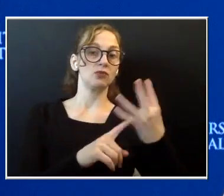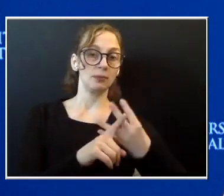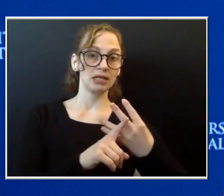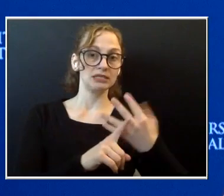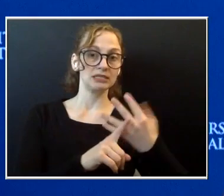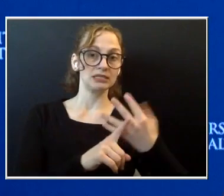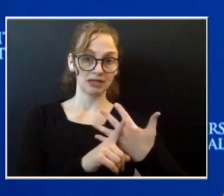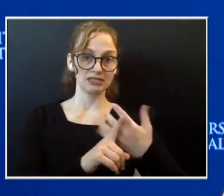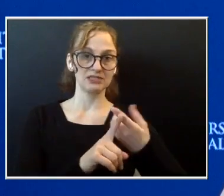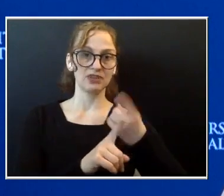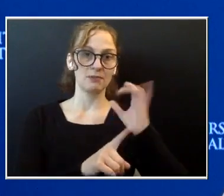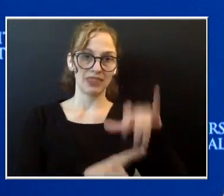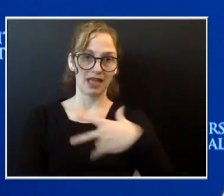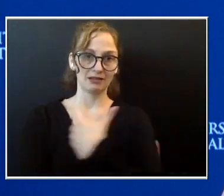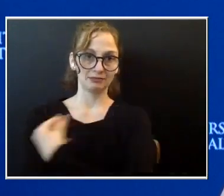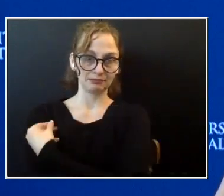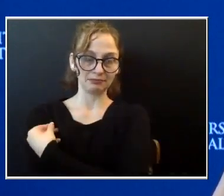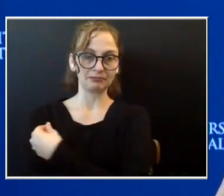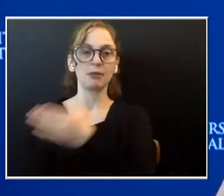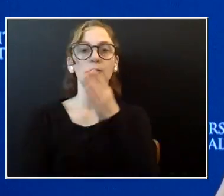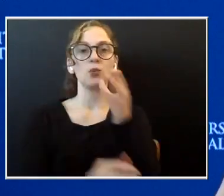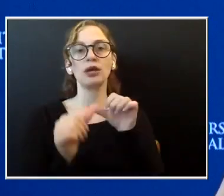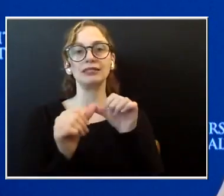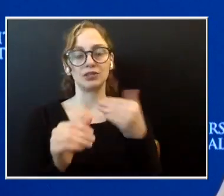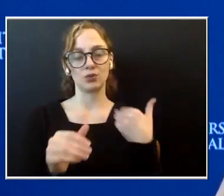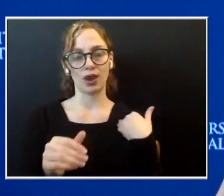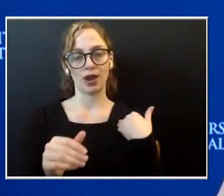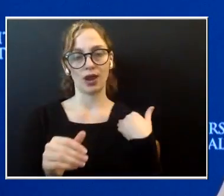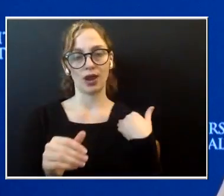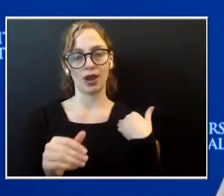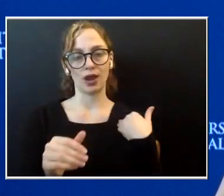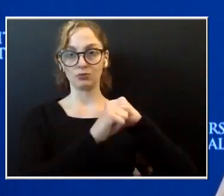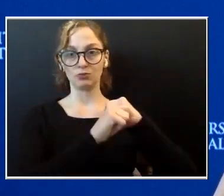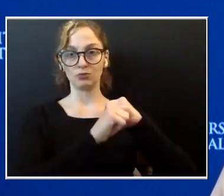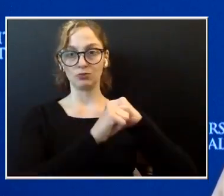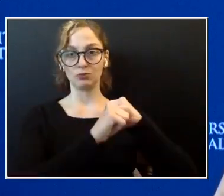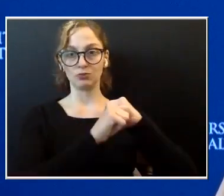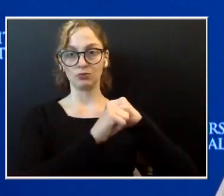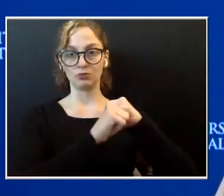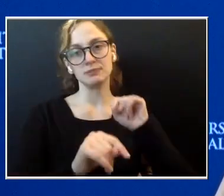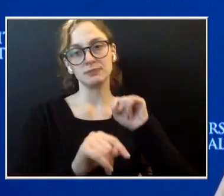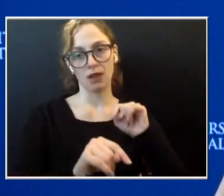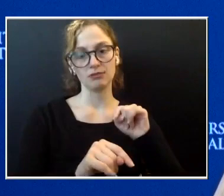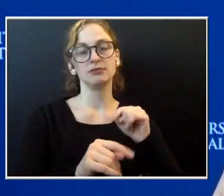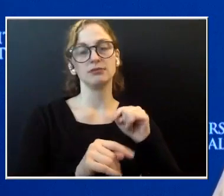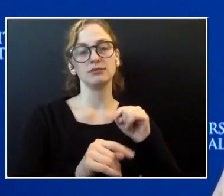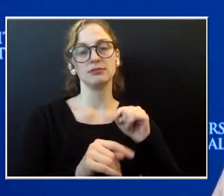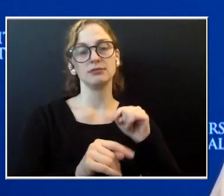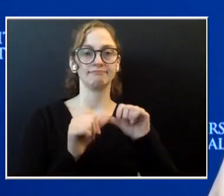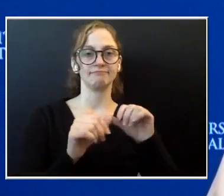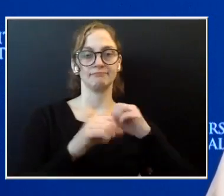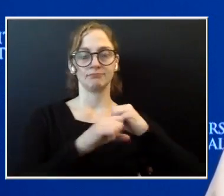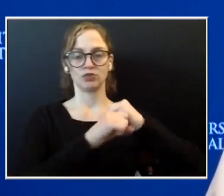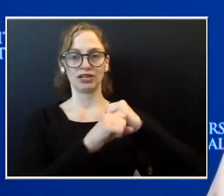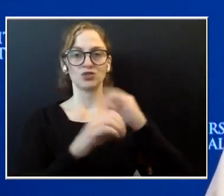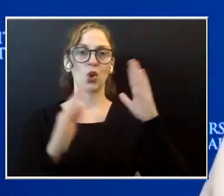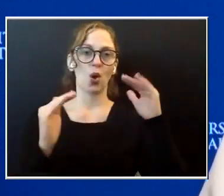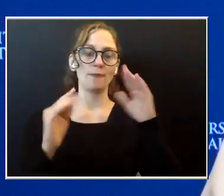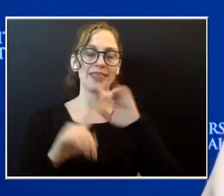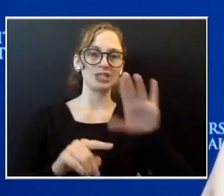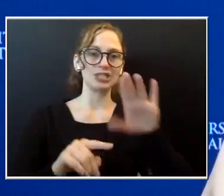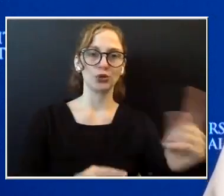dose. But you will continue to have an immune response. You will continue to have protection. So I hope that answered your question, but there were nuances to